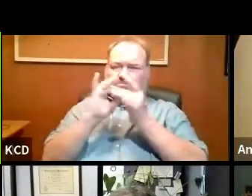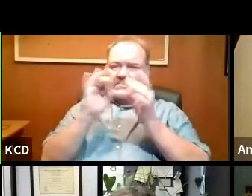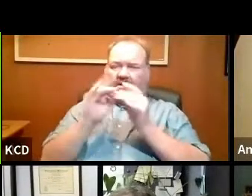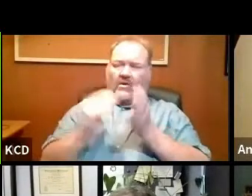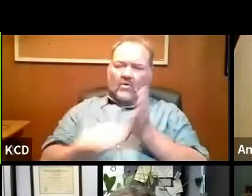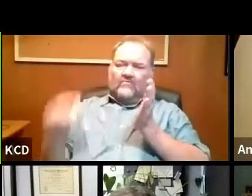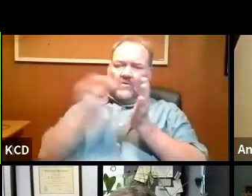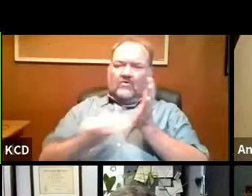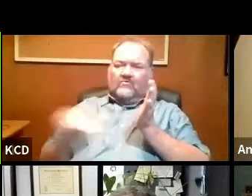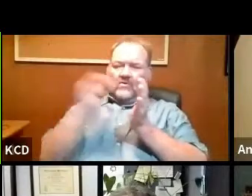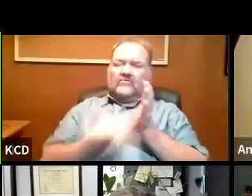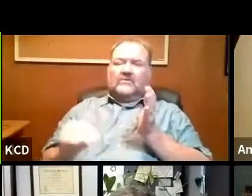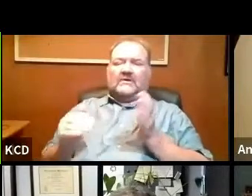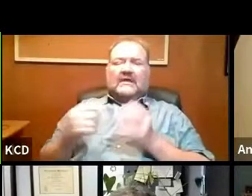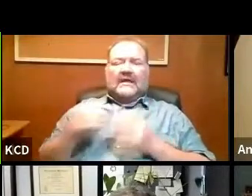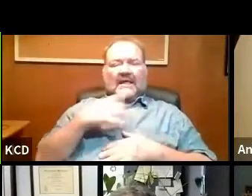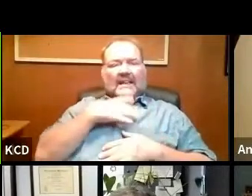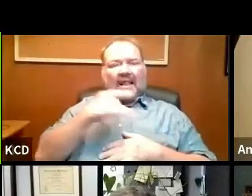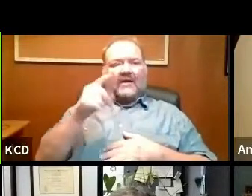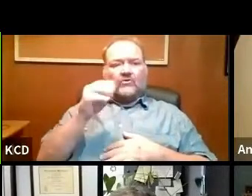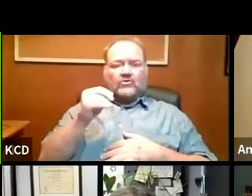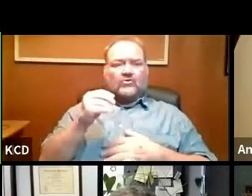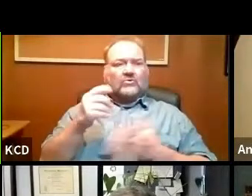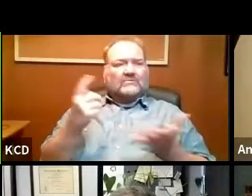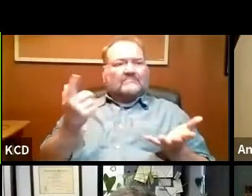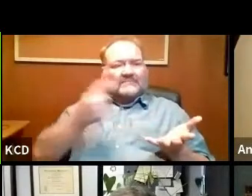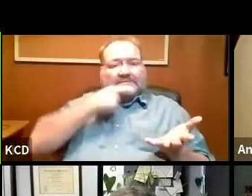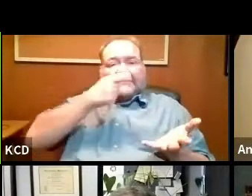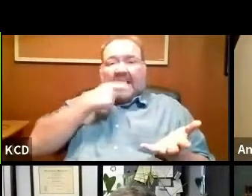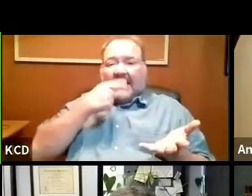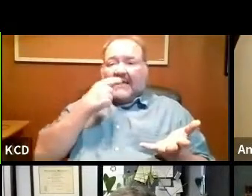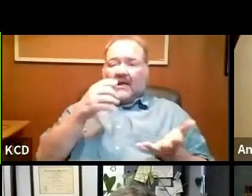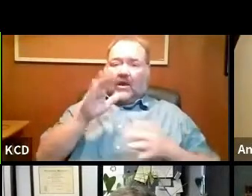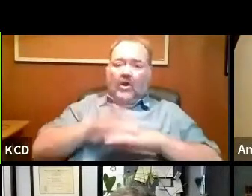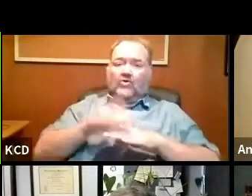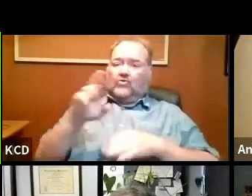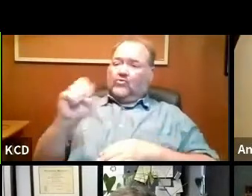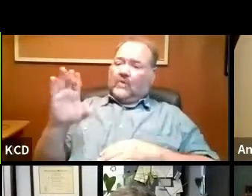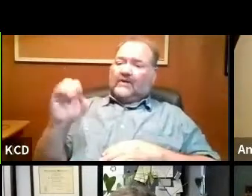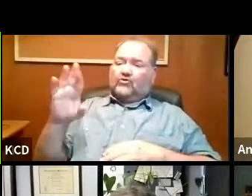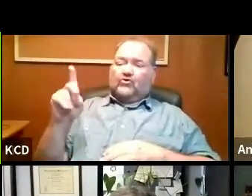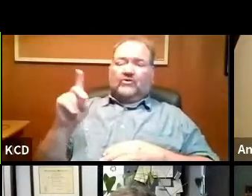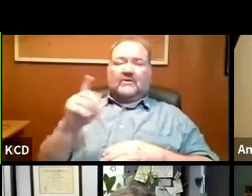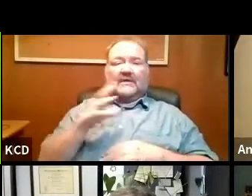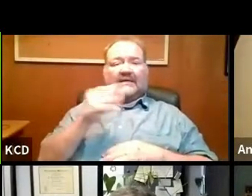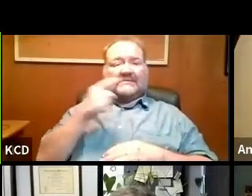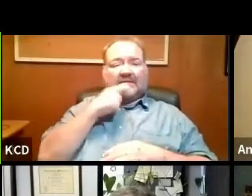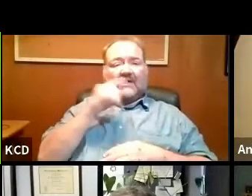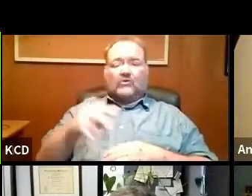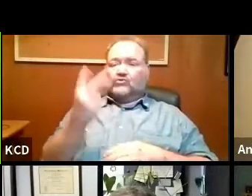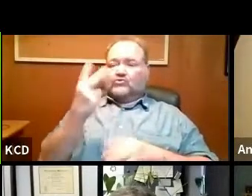just like to go on record and say those are two very different things. We